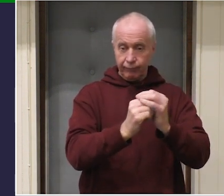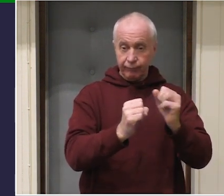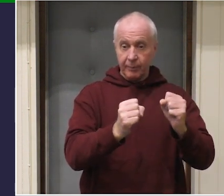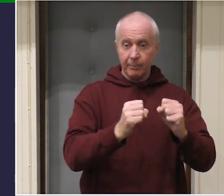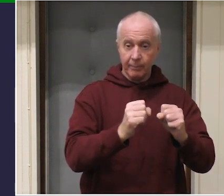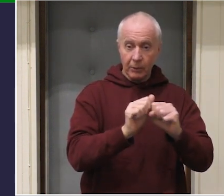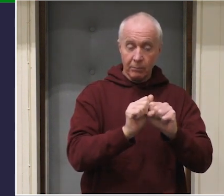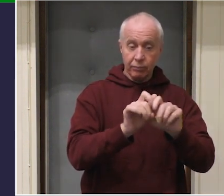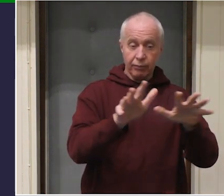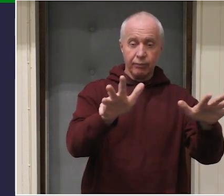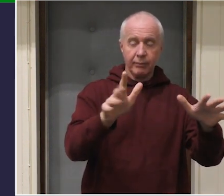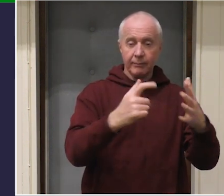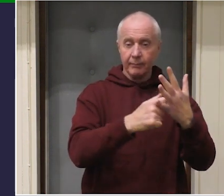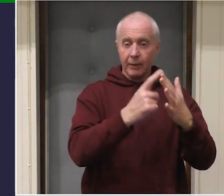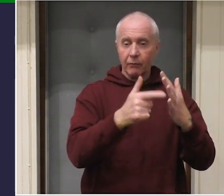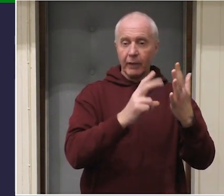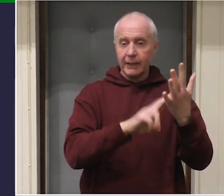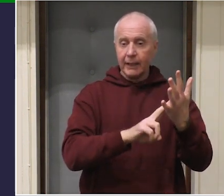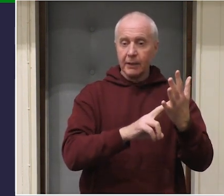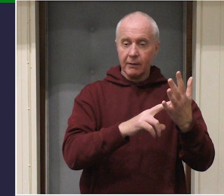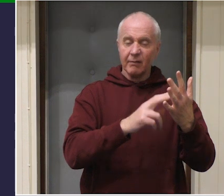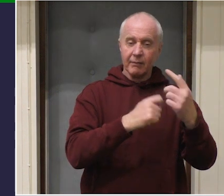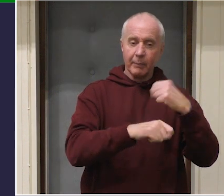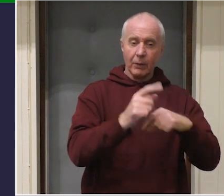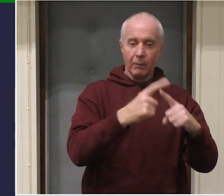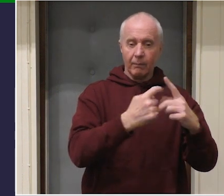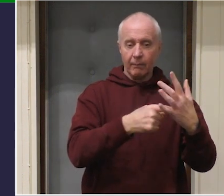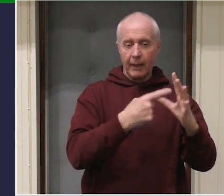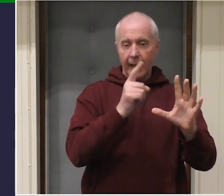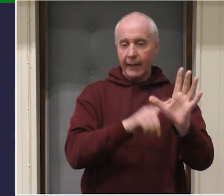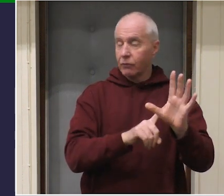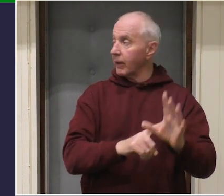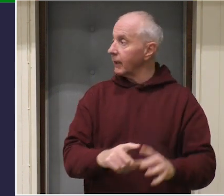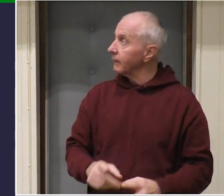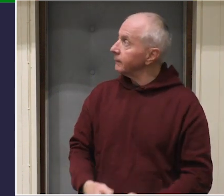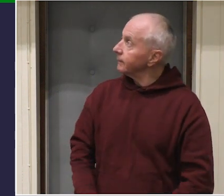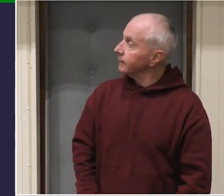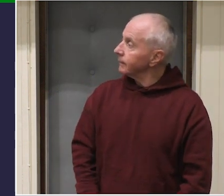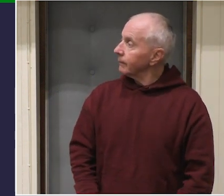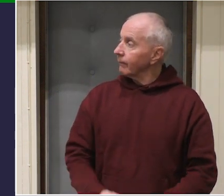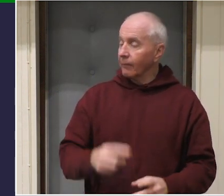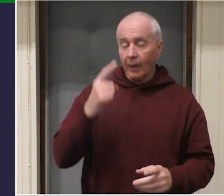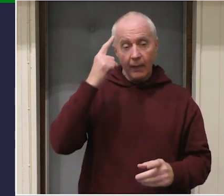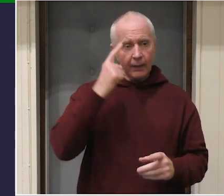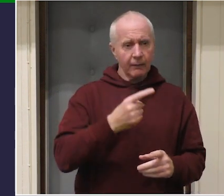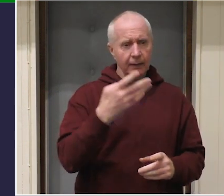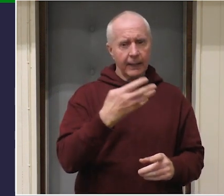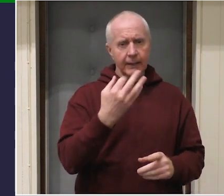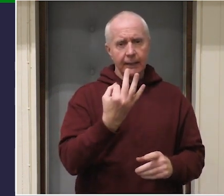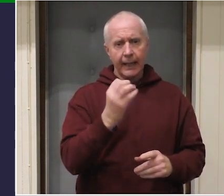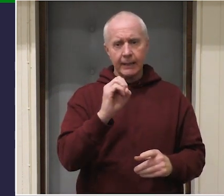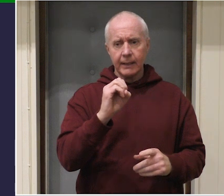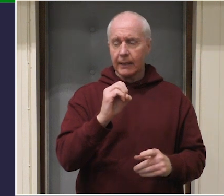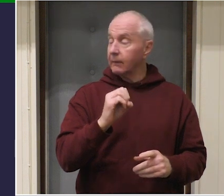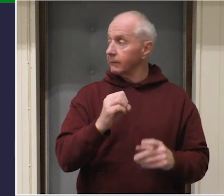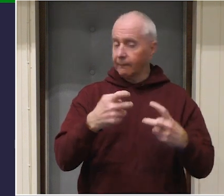extreme emission of radiation, a lot of it comes out in X-rays. Nobel Prize in Physics in, I think, 1980 for that one.